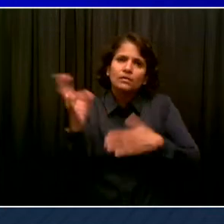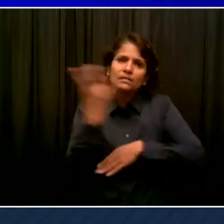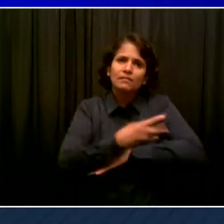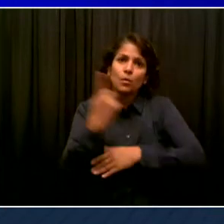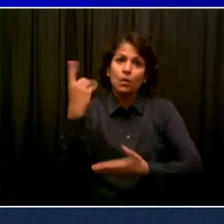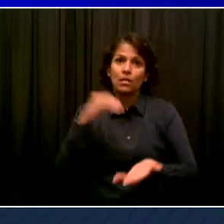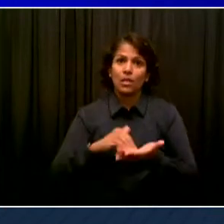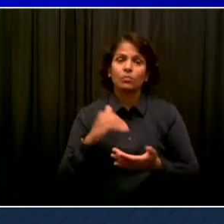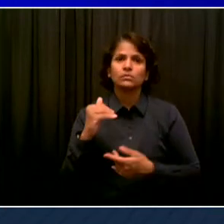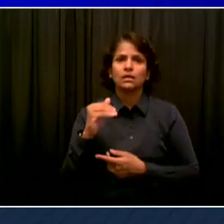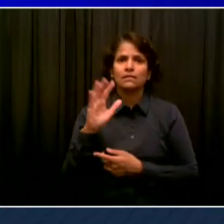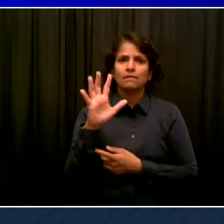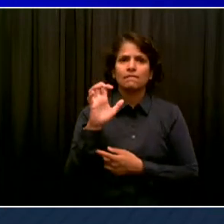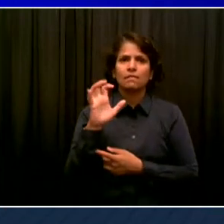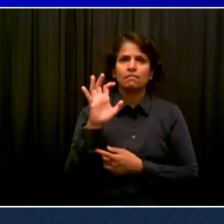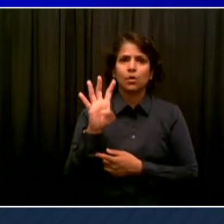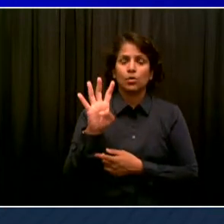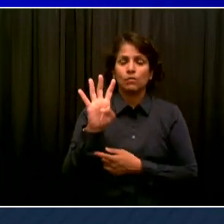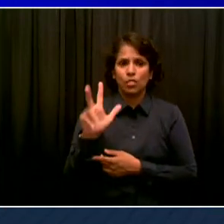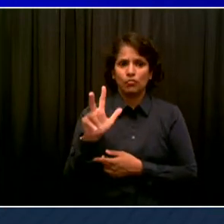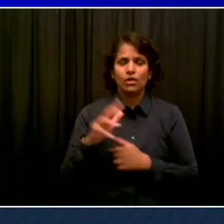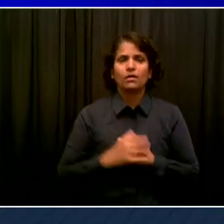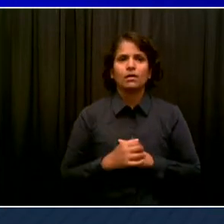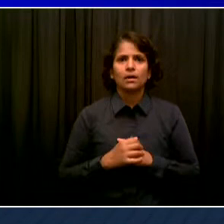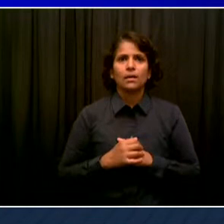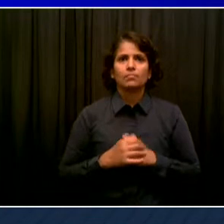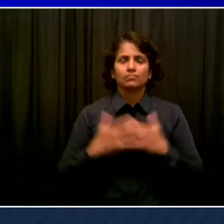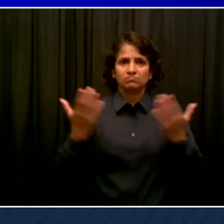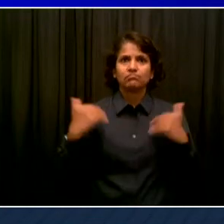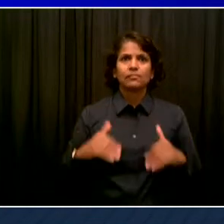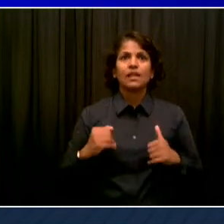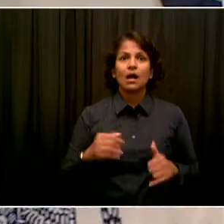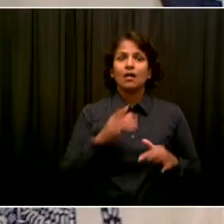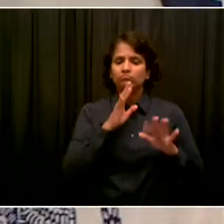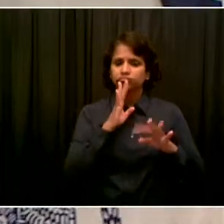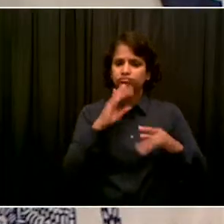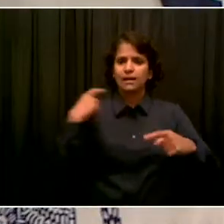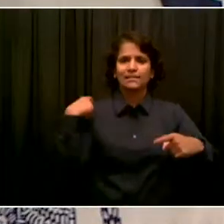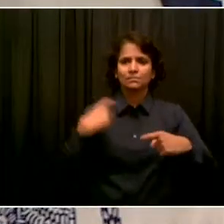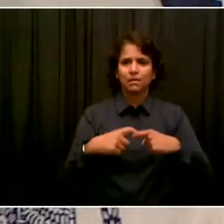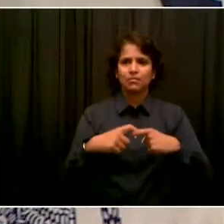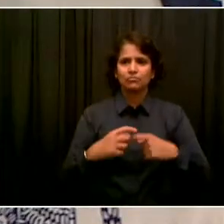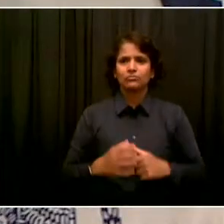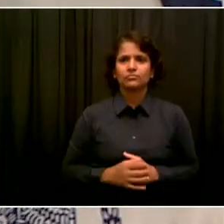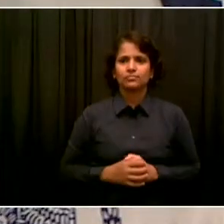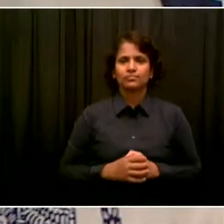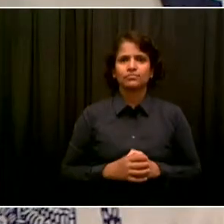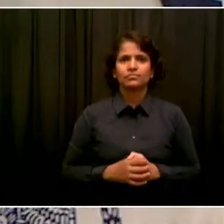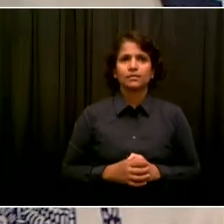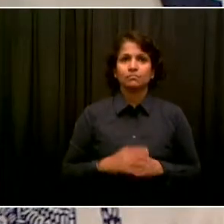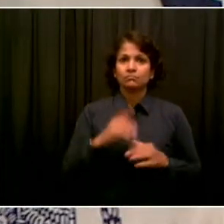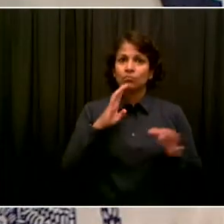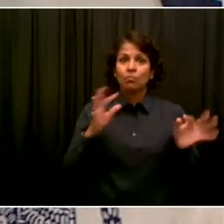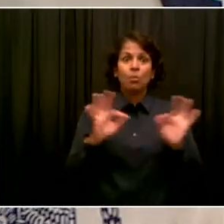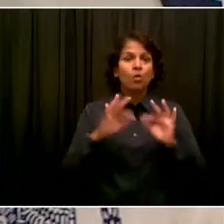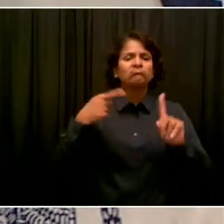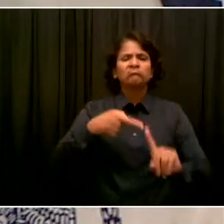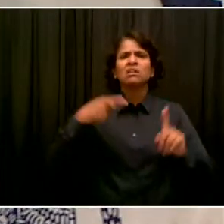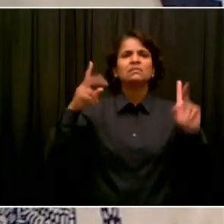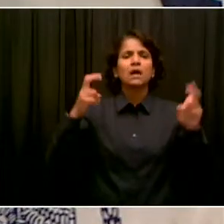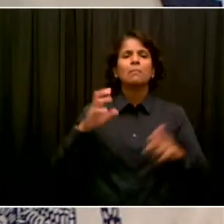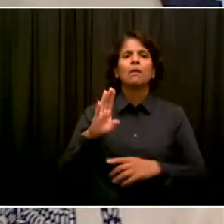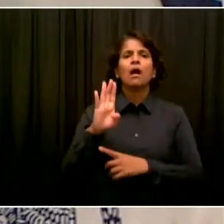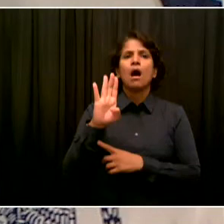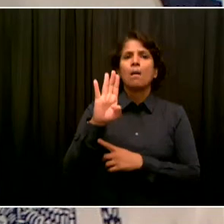1,543 cases. I want to say a few words in Spanish on the very important topic. We started with the booster shot plan, and again,